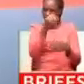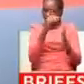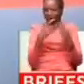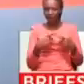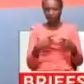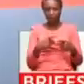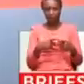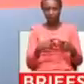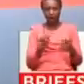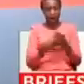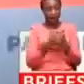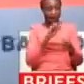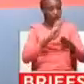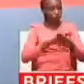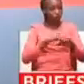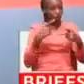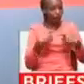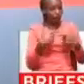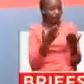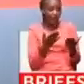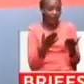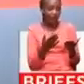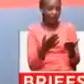already done it, I can do it too. So,